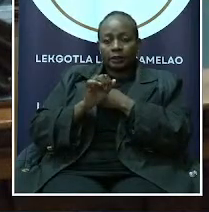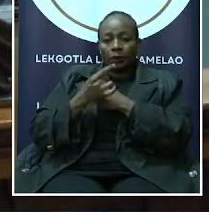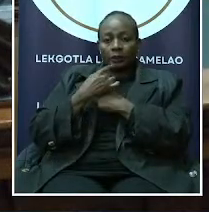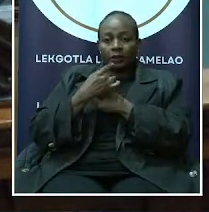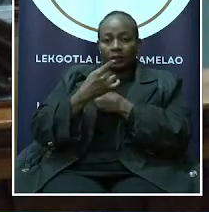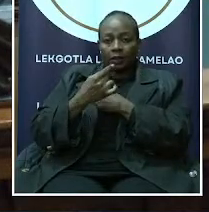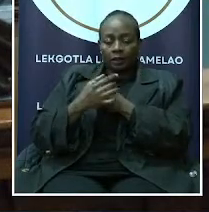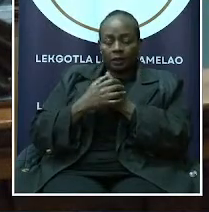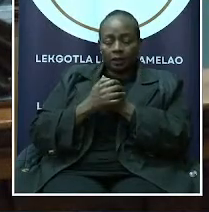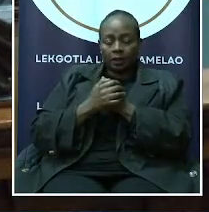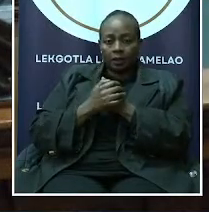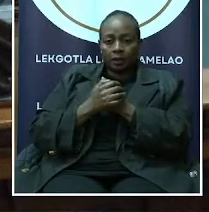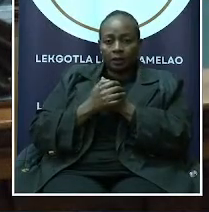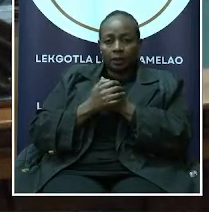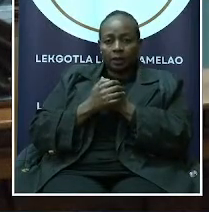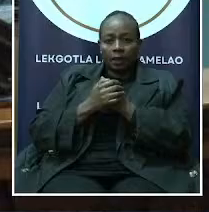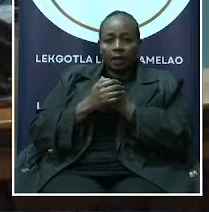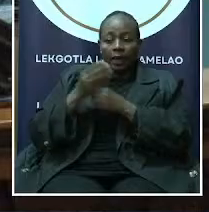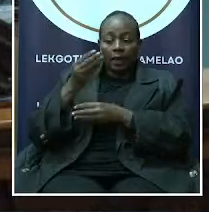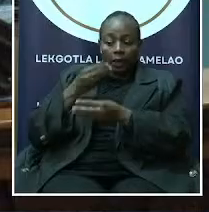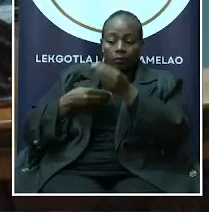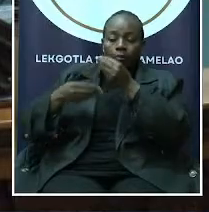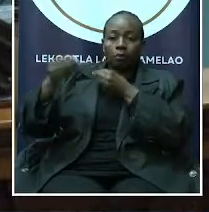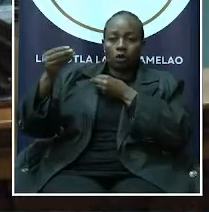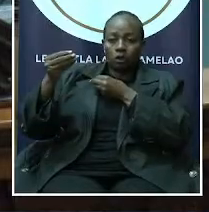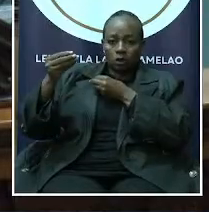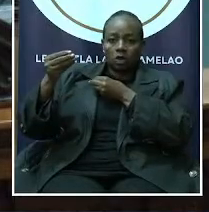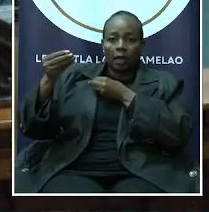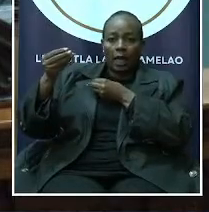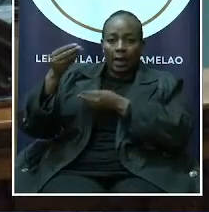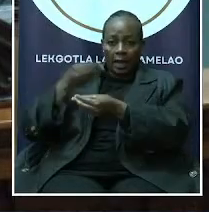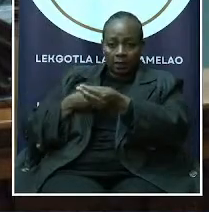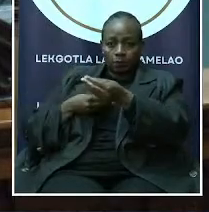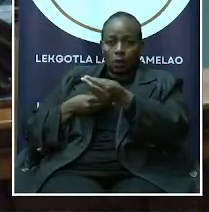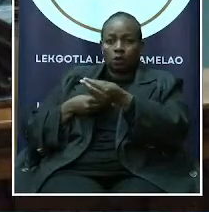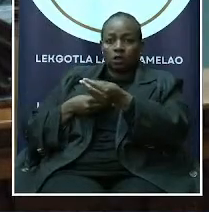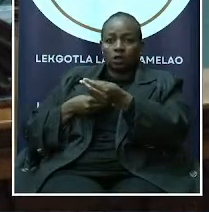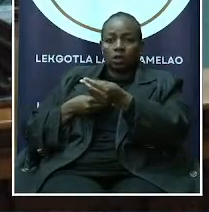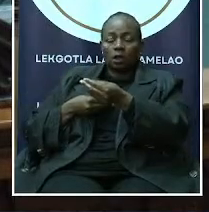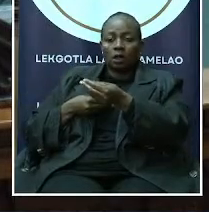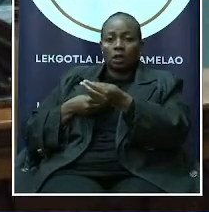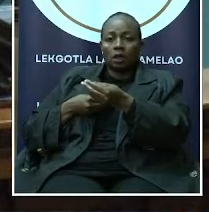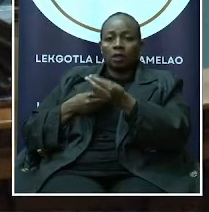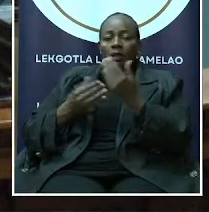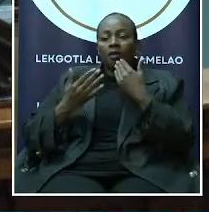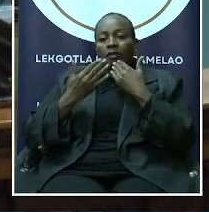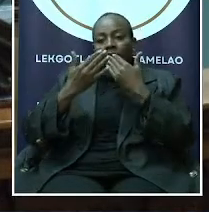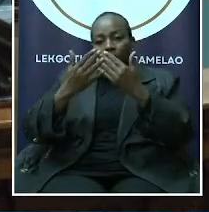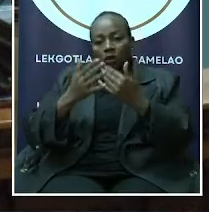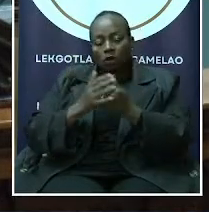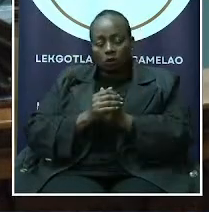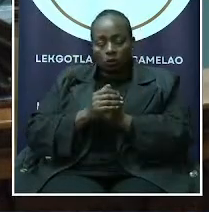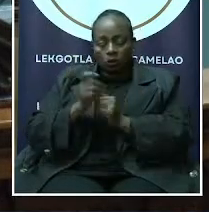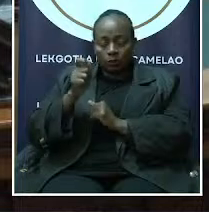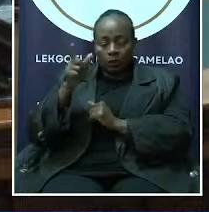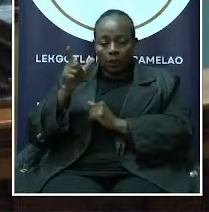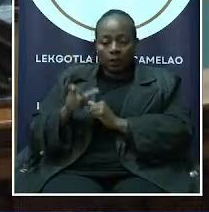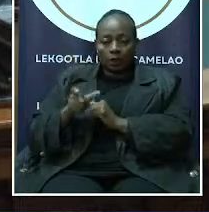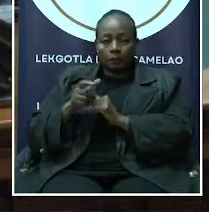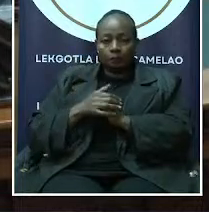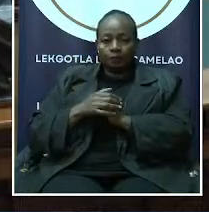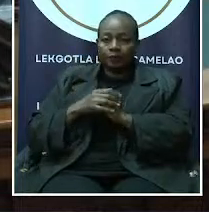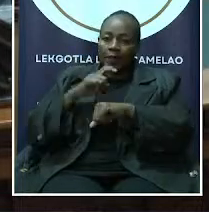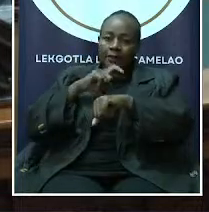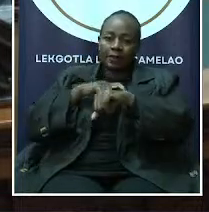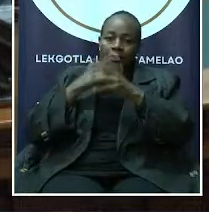same import-export element, you find that, for example... Thank you very much, Honorable Speaker. Time